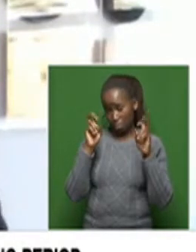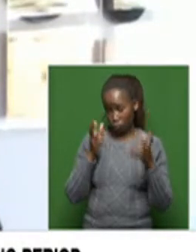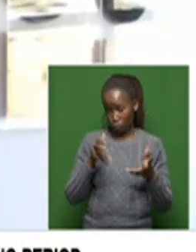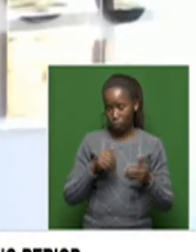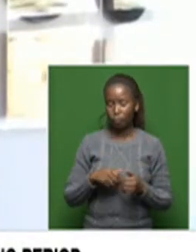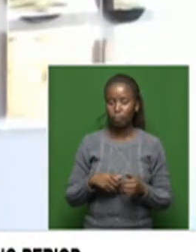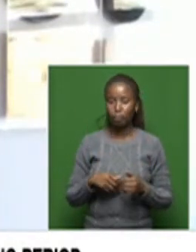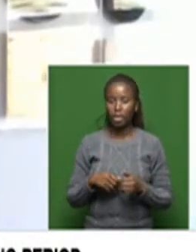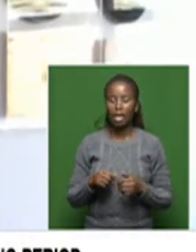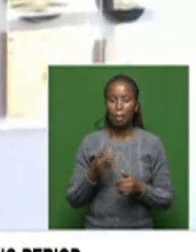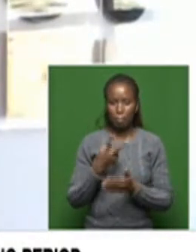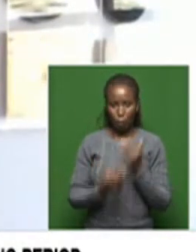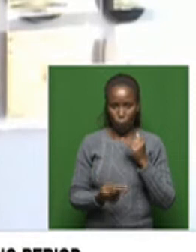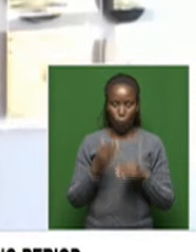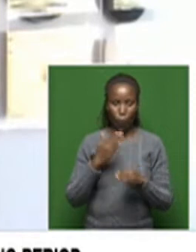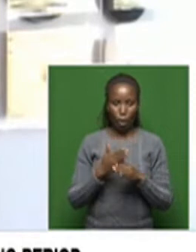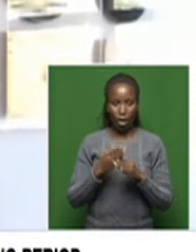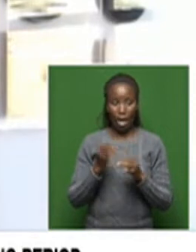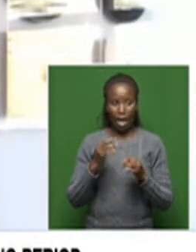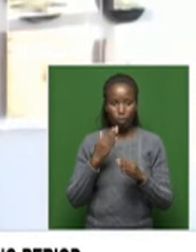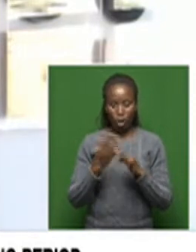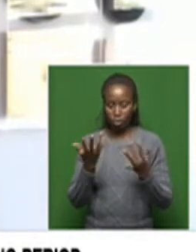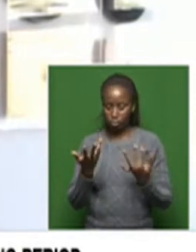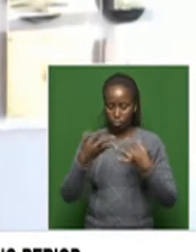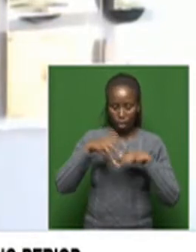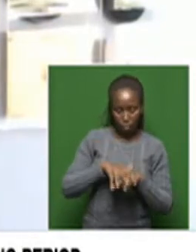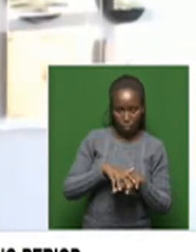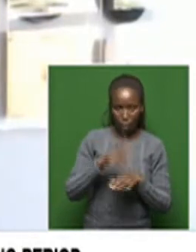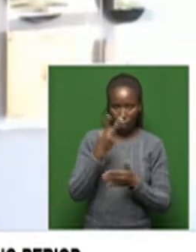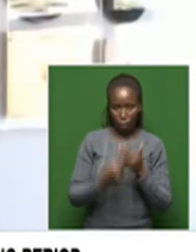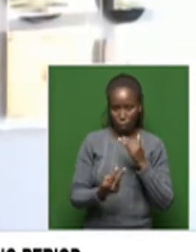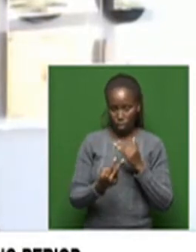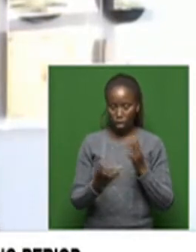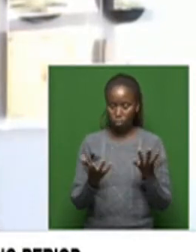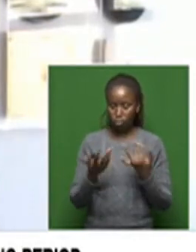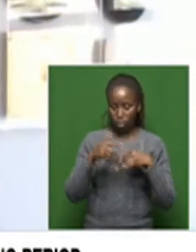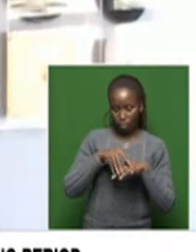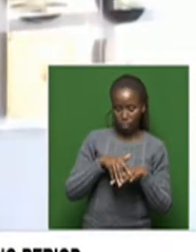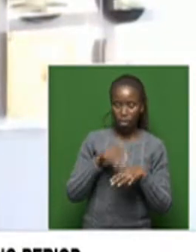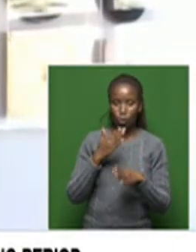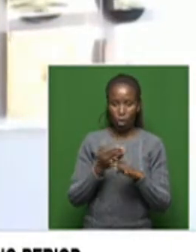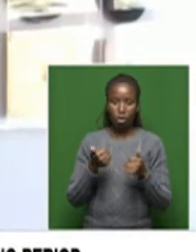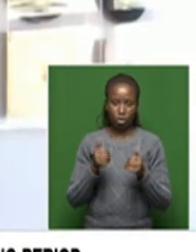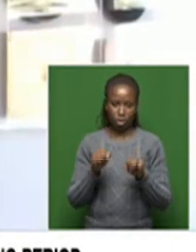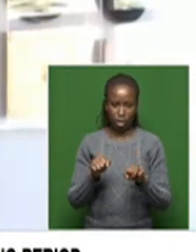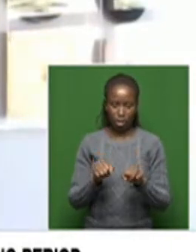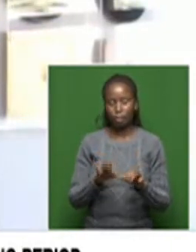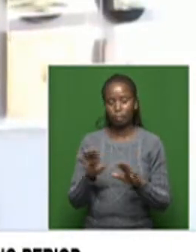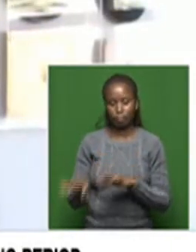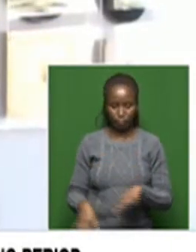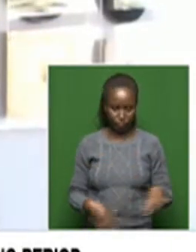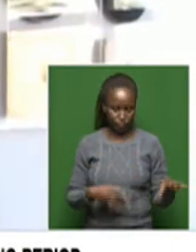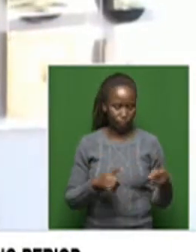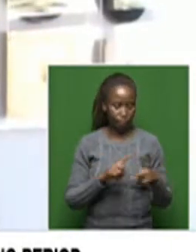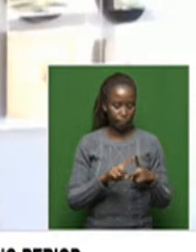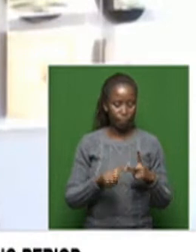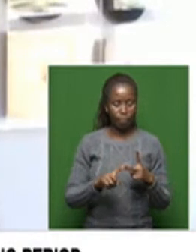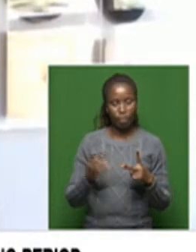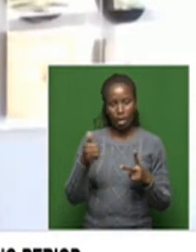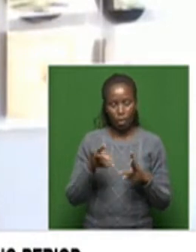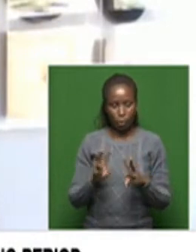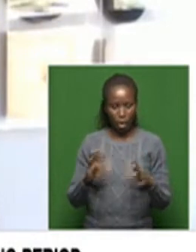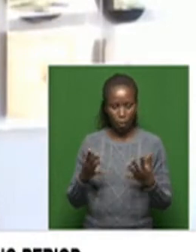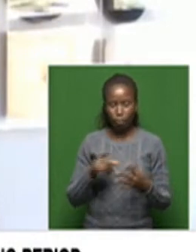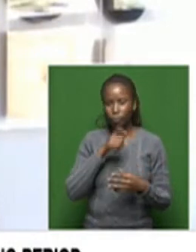They're doing work on combining the two. That's what they've mostly done around the world. They also have another way of using their vaccines, which is